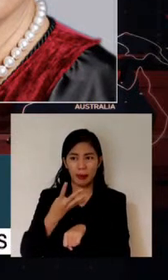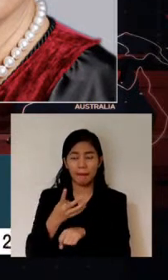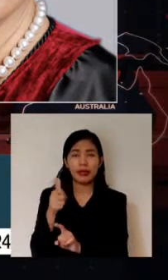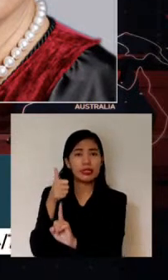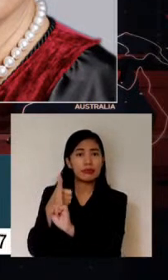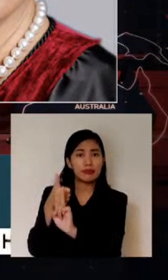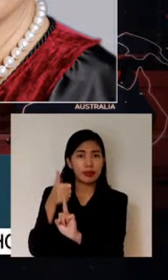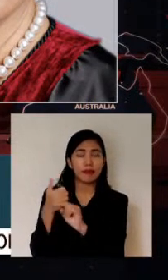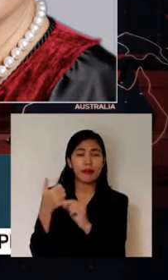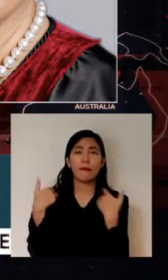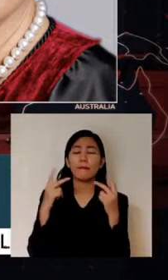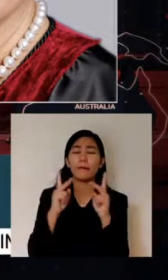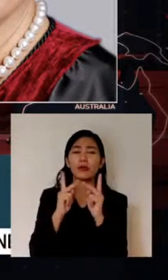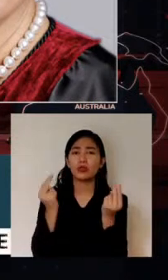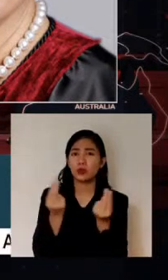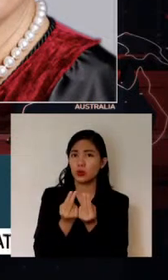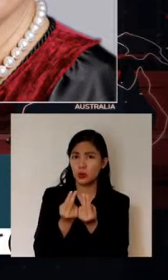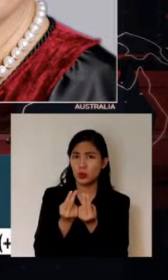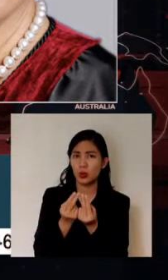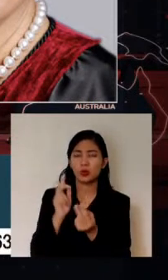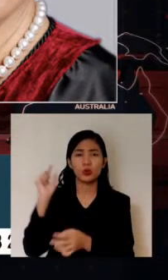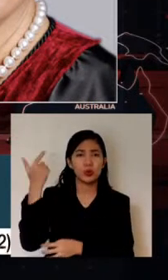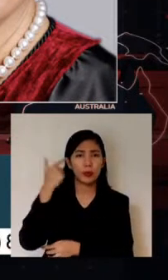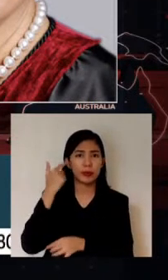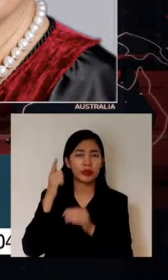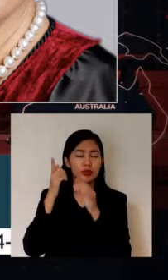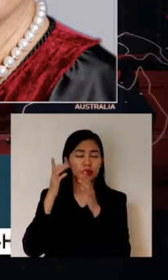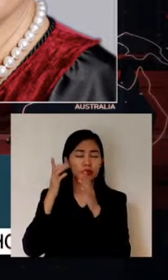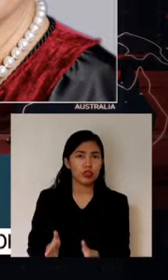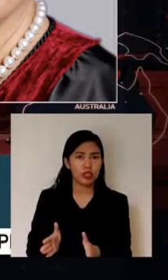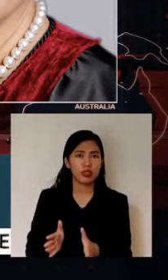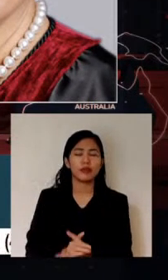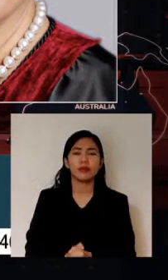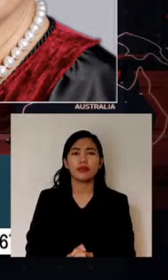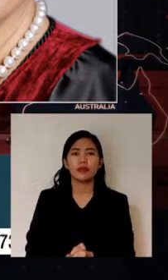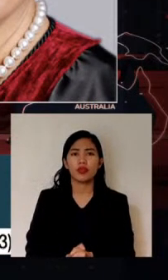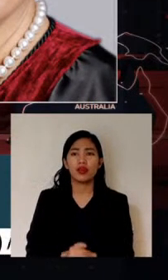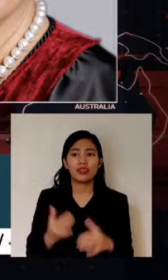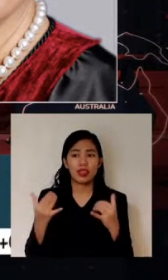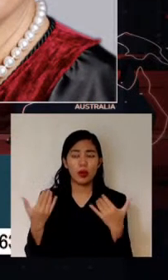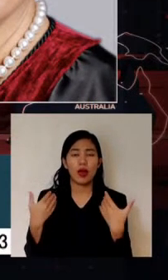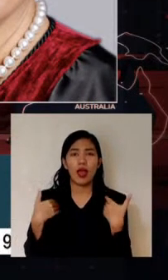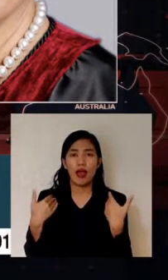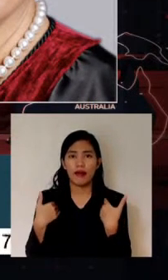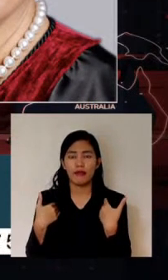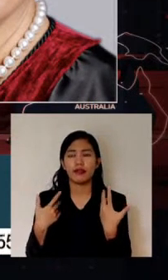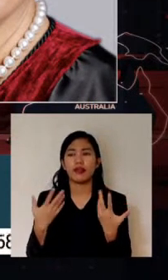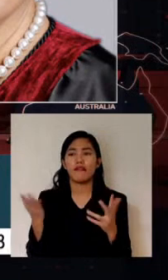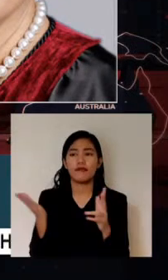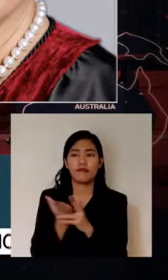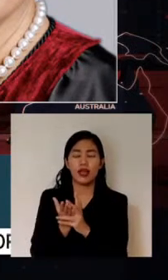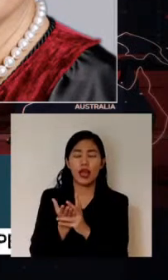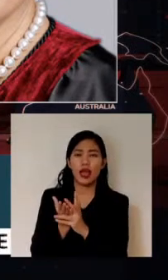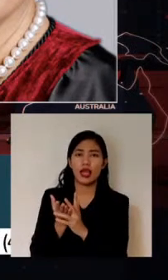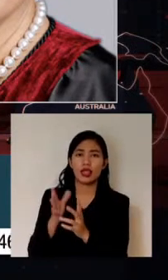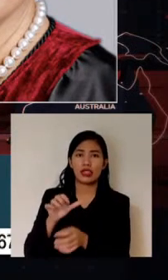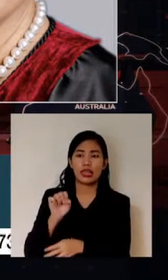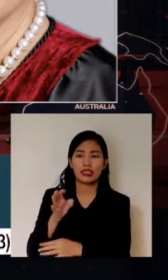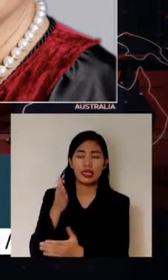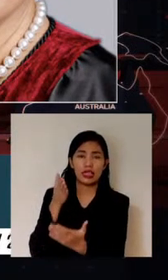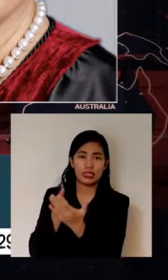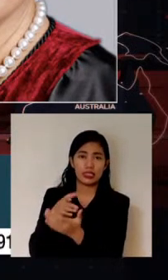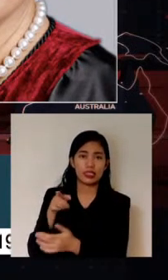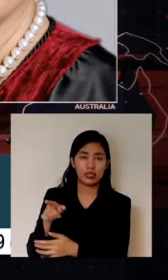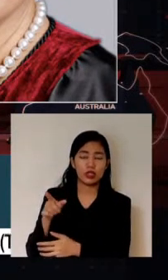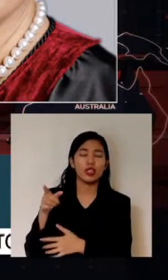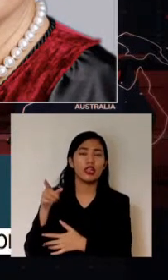ordinary citizen. Furthermore, when the court of appeals convicted him, although there was no imprisonment, there was a fine, his lawyer admitted during